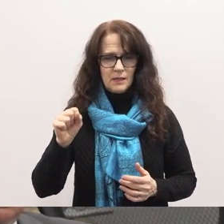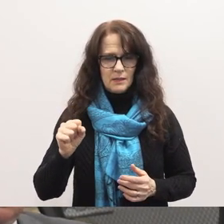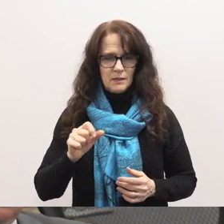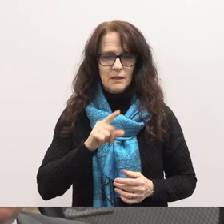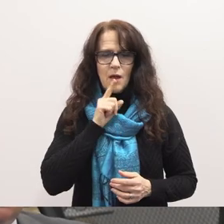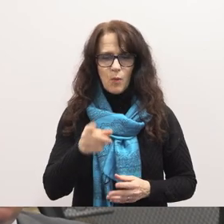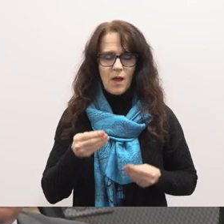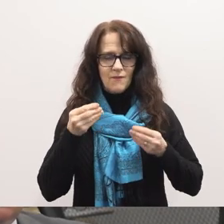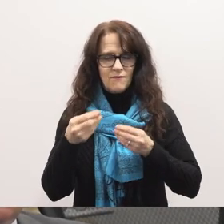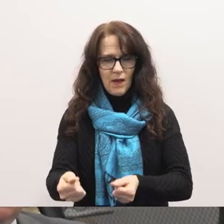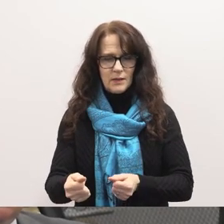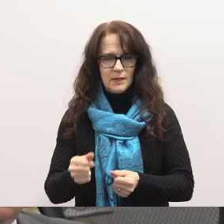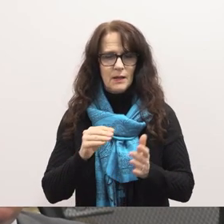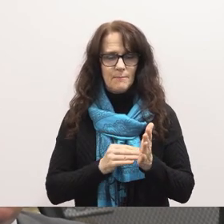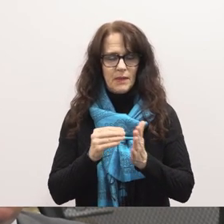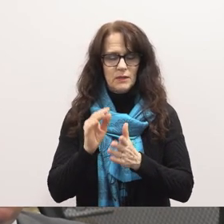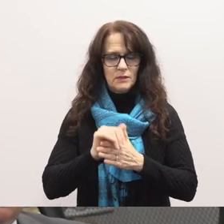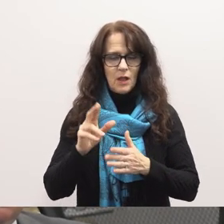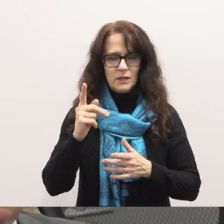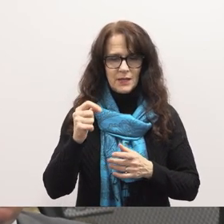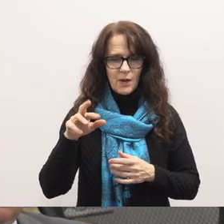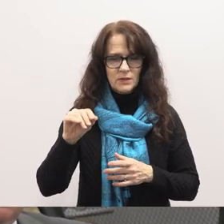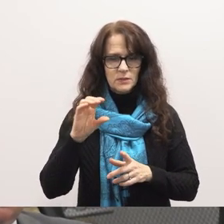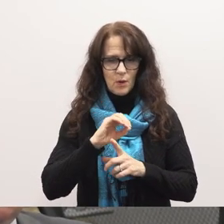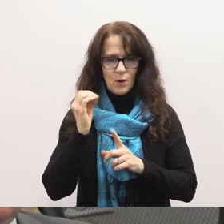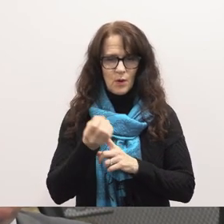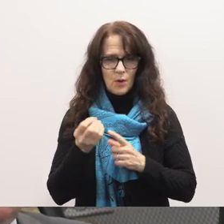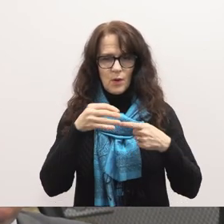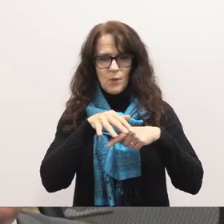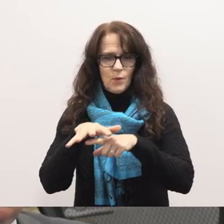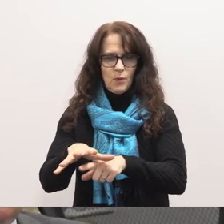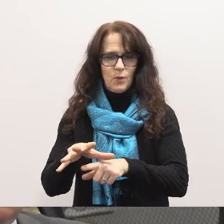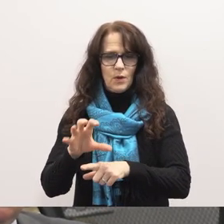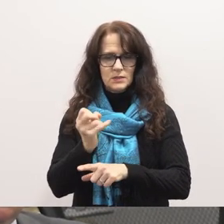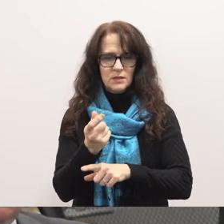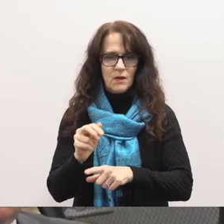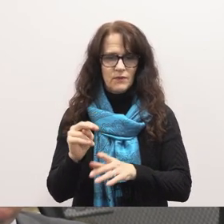well-funded billion-dollar terrorist organization, invaded